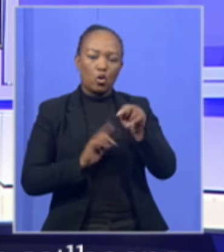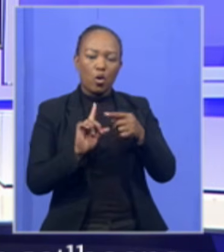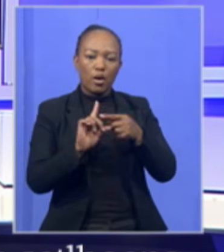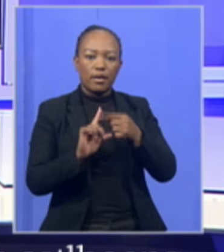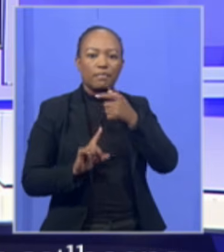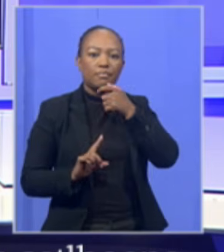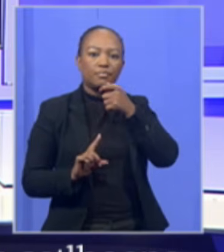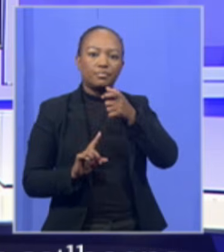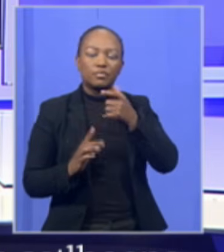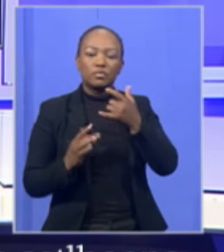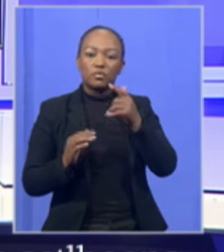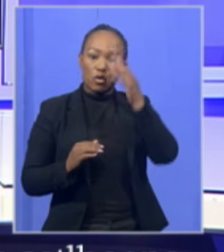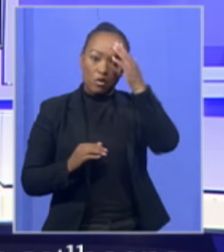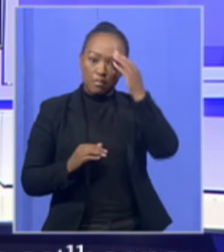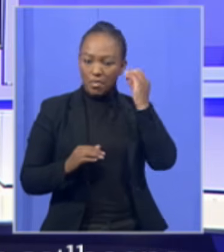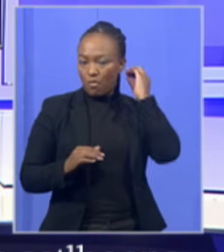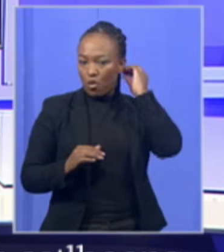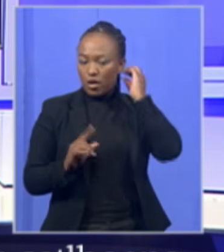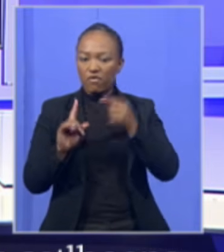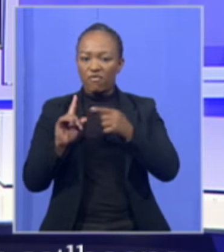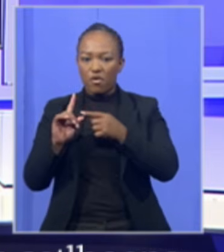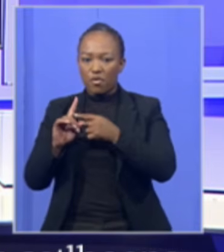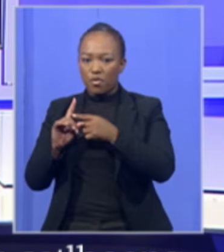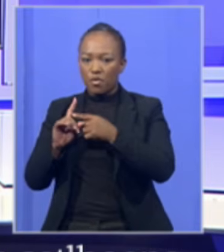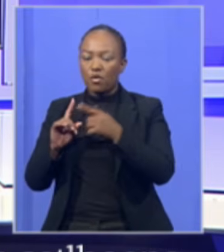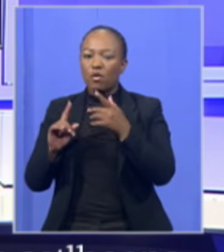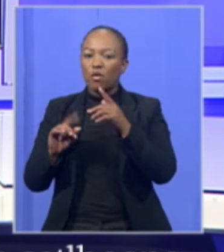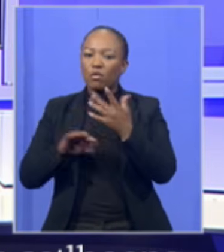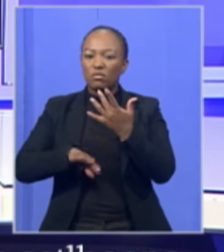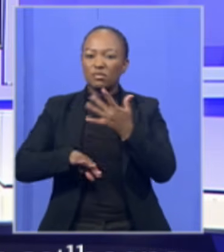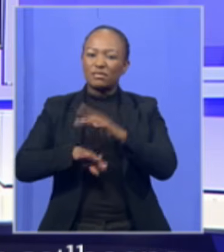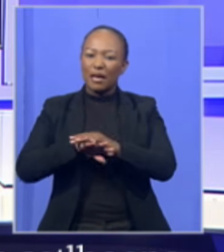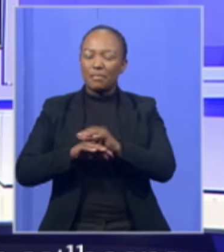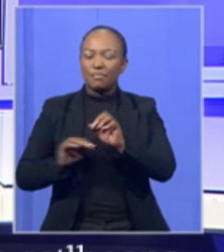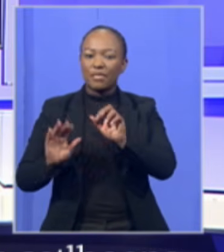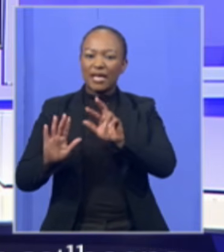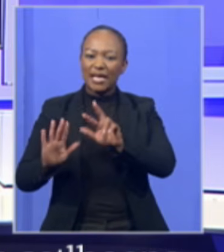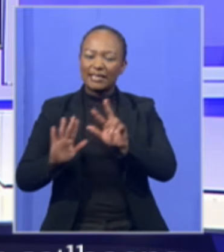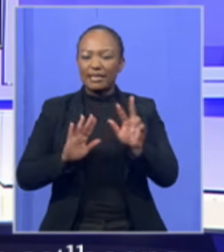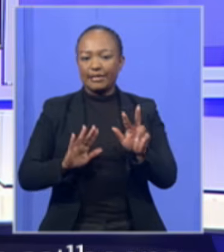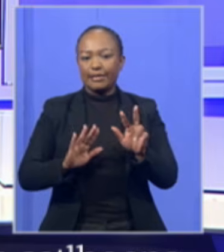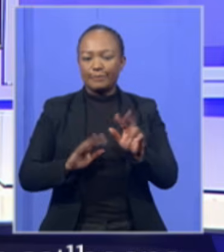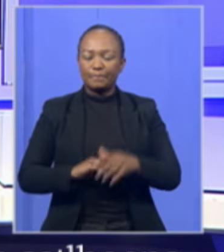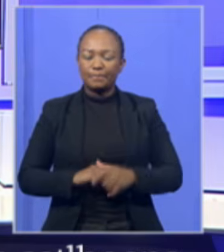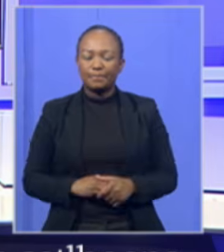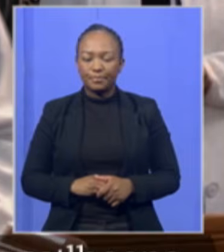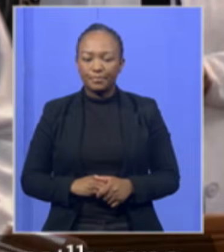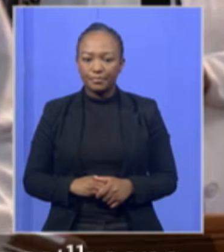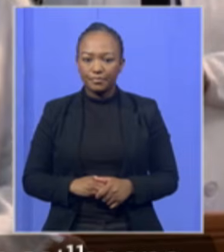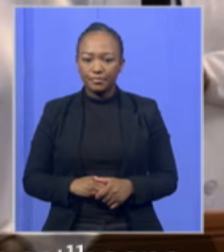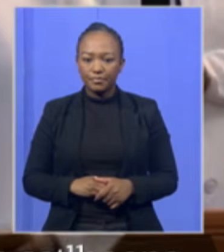tirelo ya segopotso sa mopapa yo a tlhokafetseng a le dingwaga di le 18.